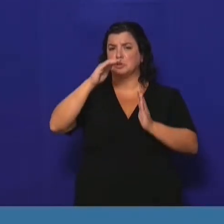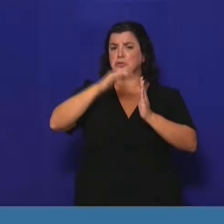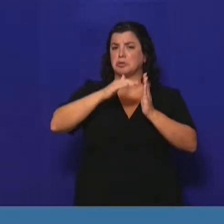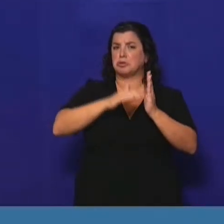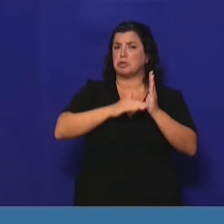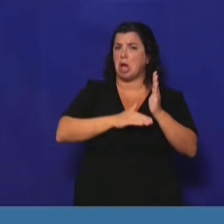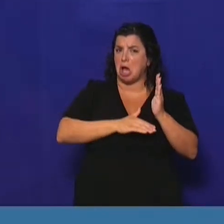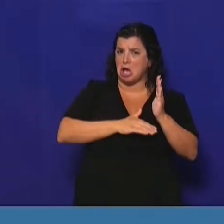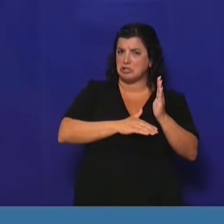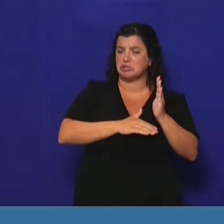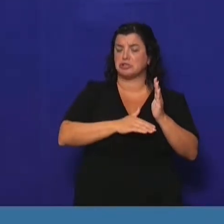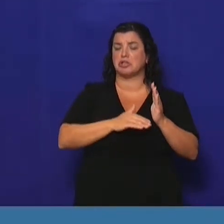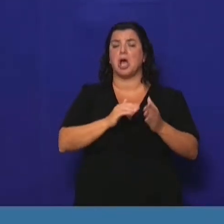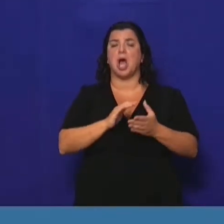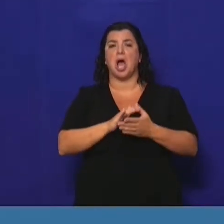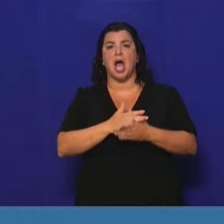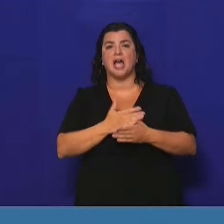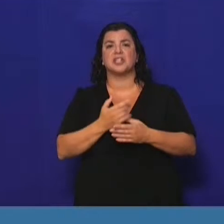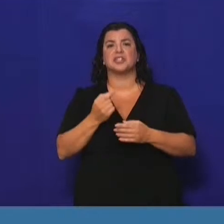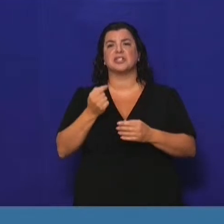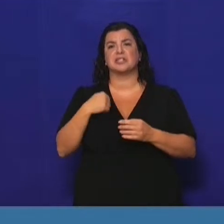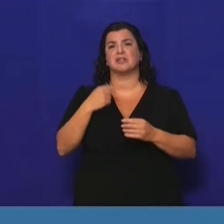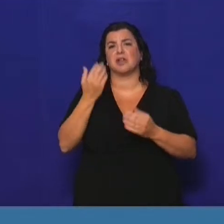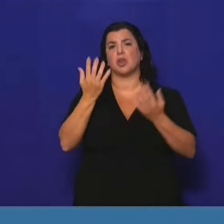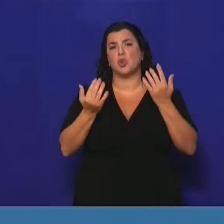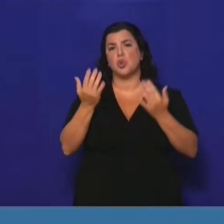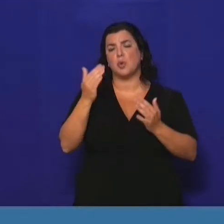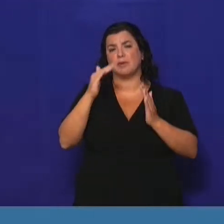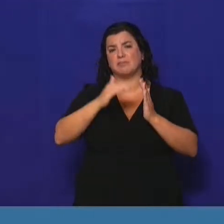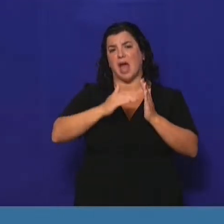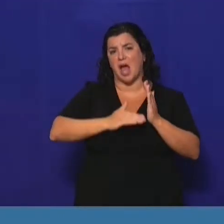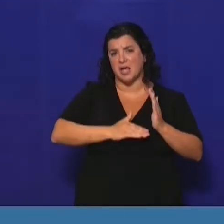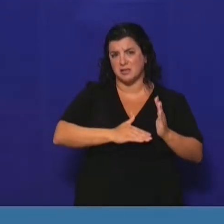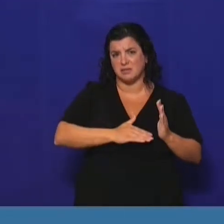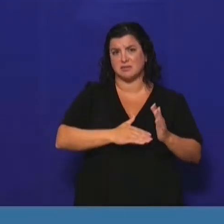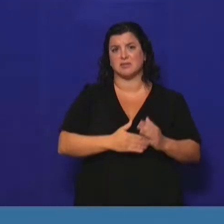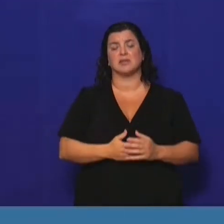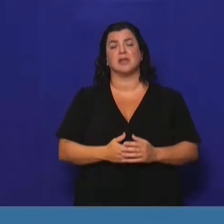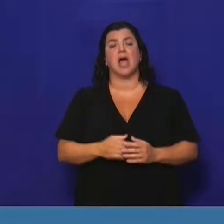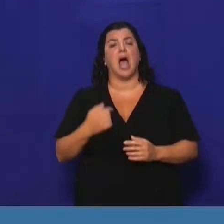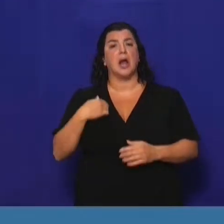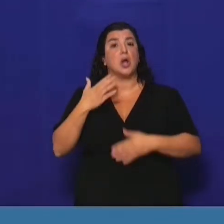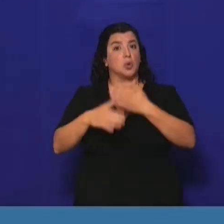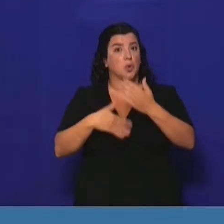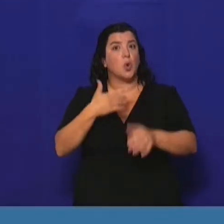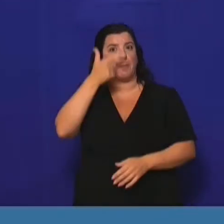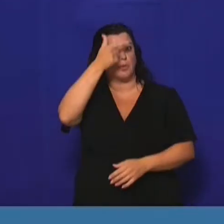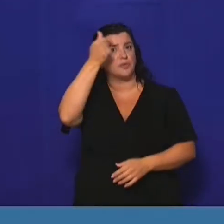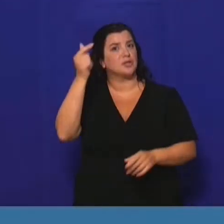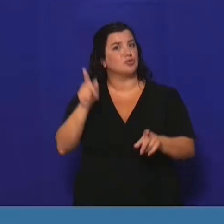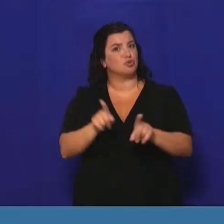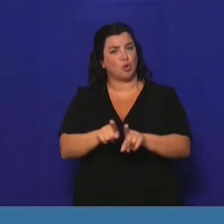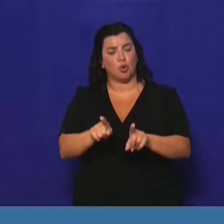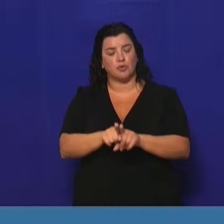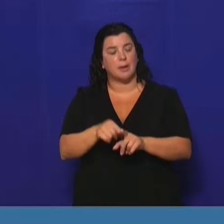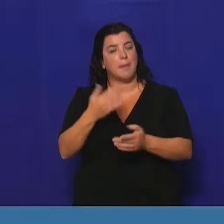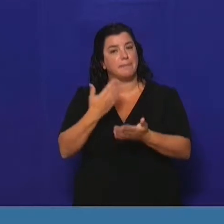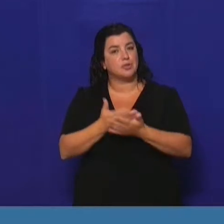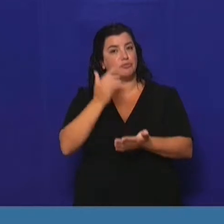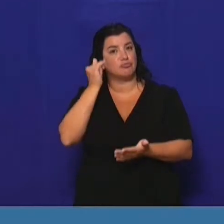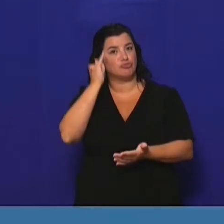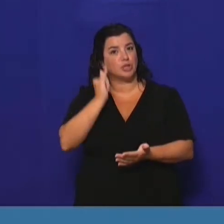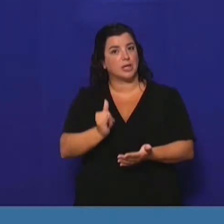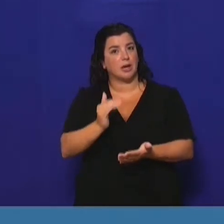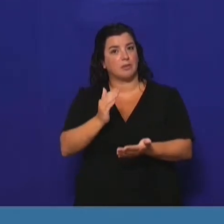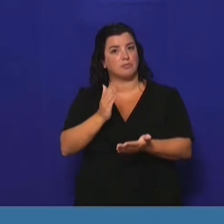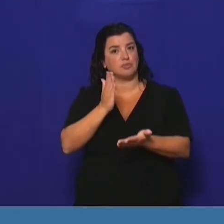minn kull dar fejn kellna l-outbreaks. Avolja aħna bqajna nagħmlu testijiet regolari f'kull dar. U issa qegħdin naraw